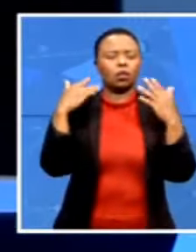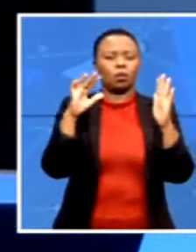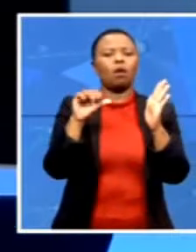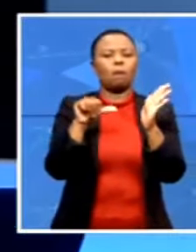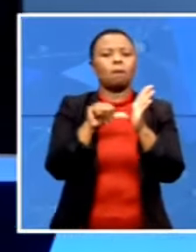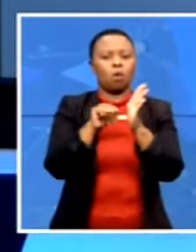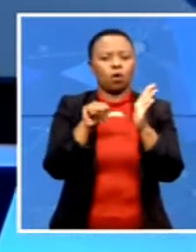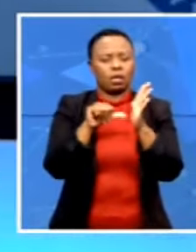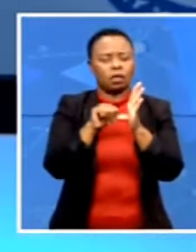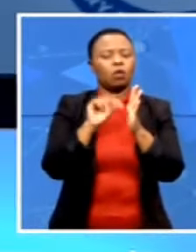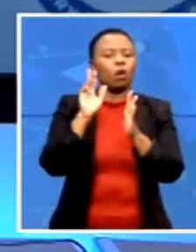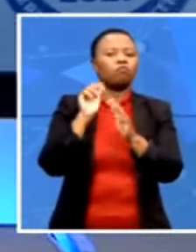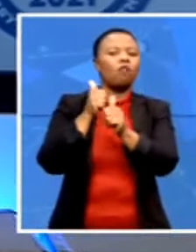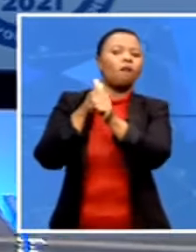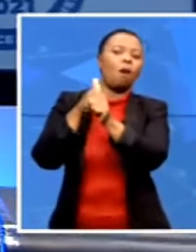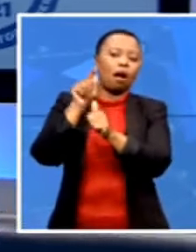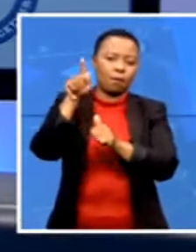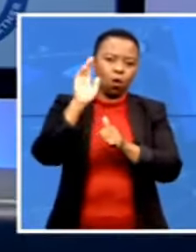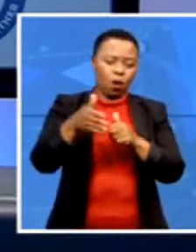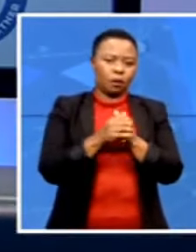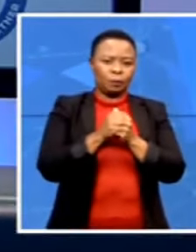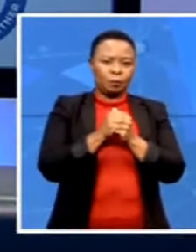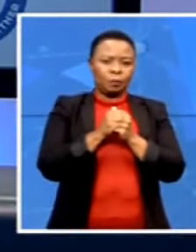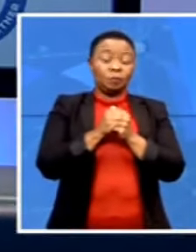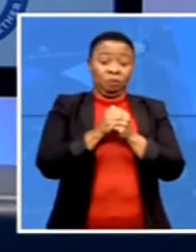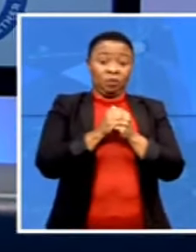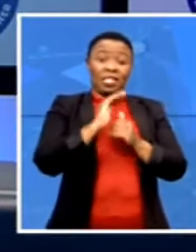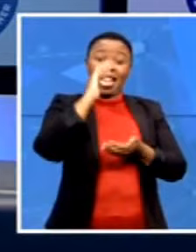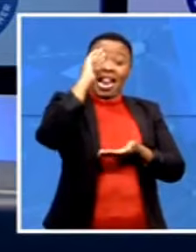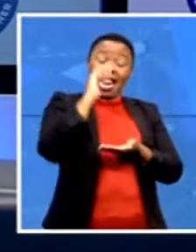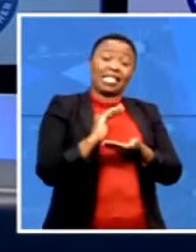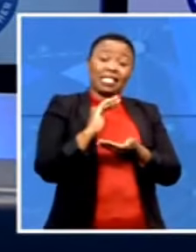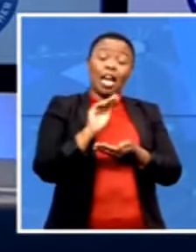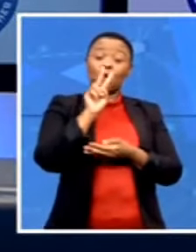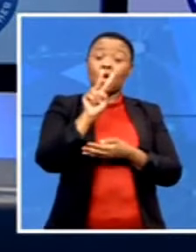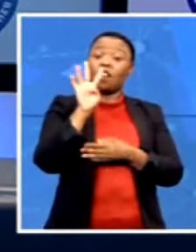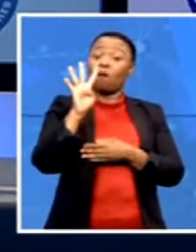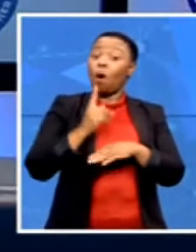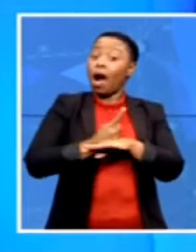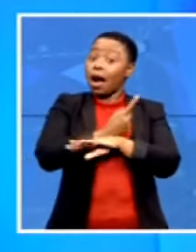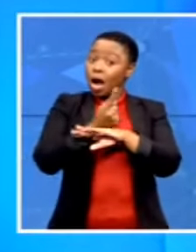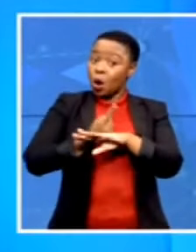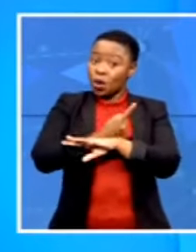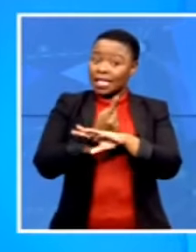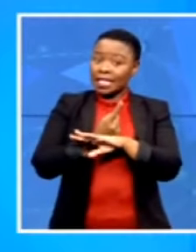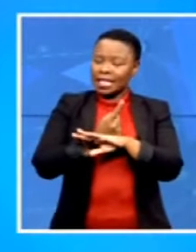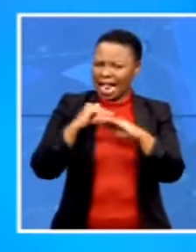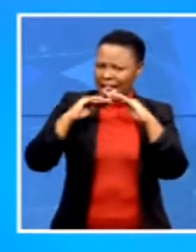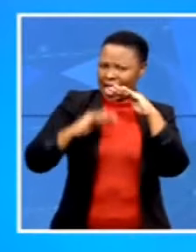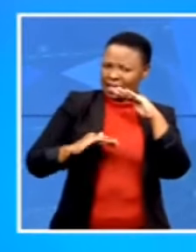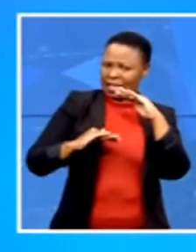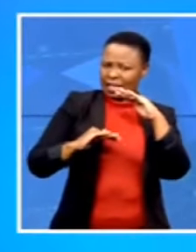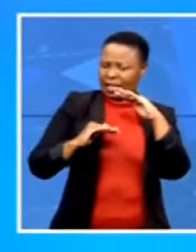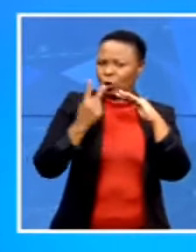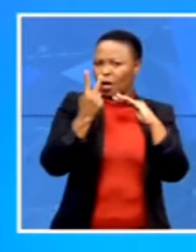in less than 24 hours. It's less than 24 hours before the actual election day kicks